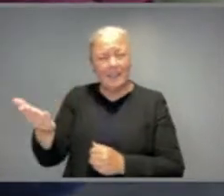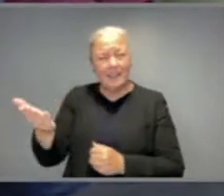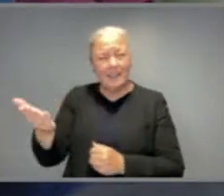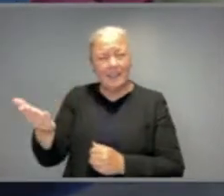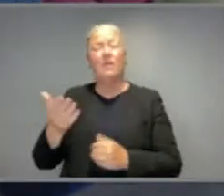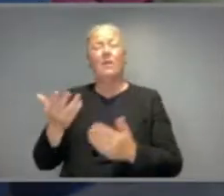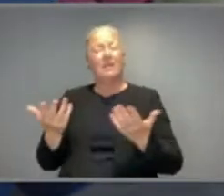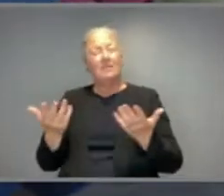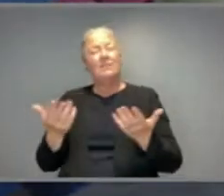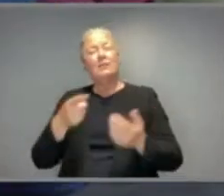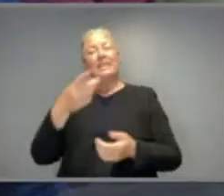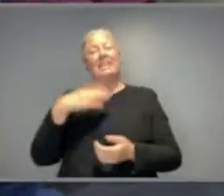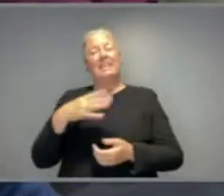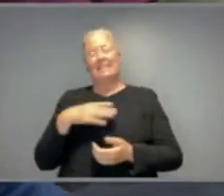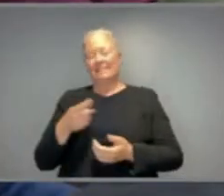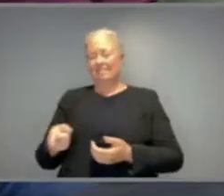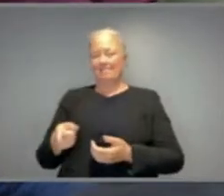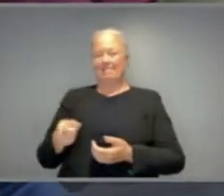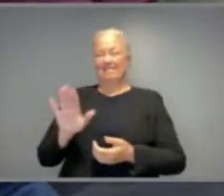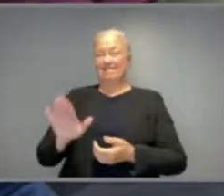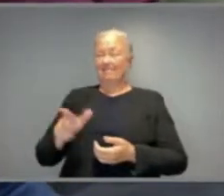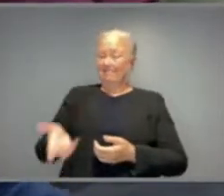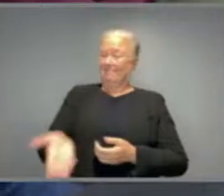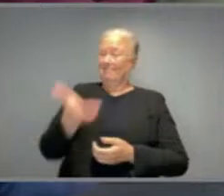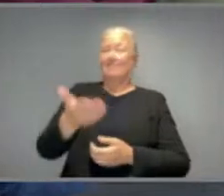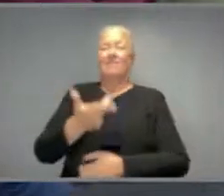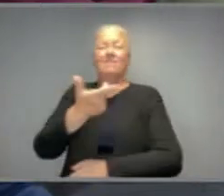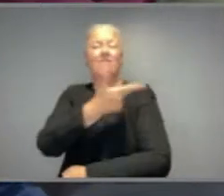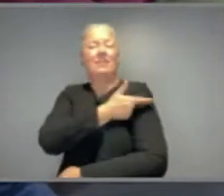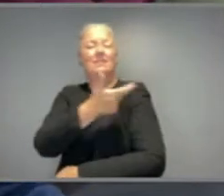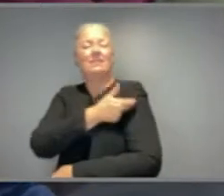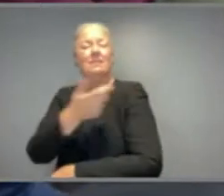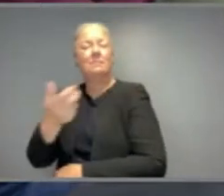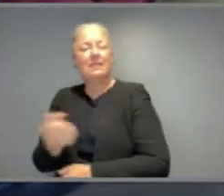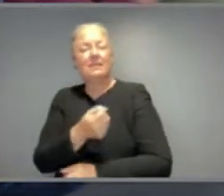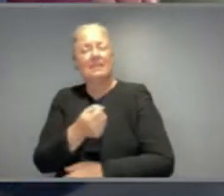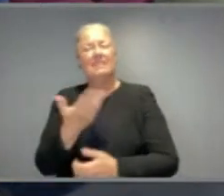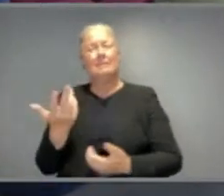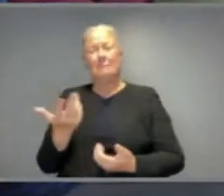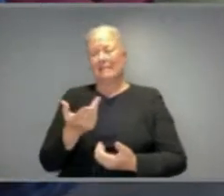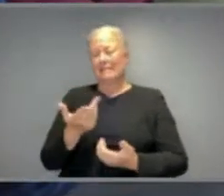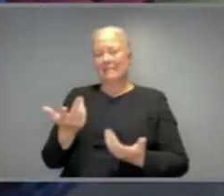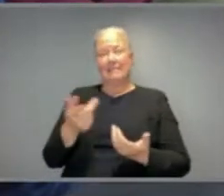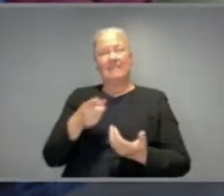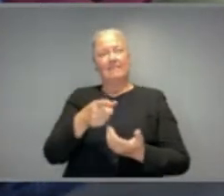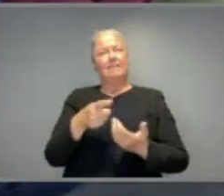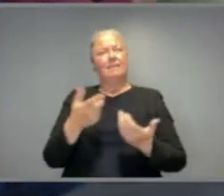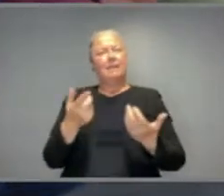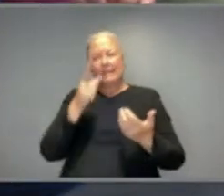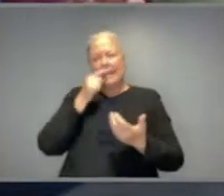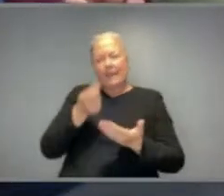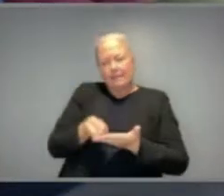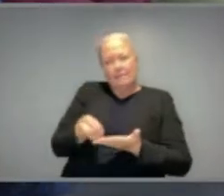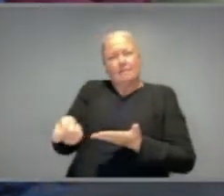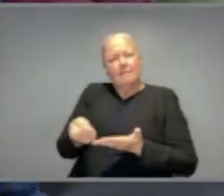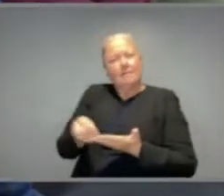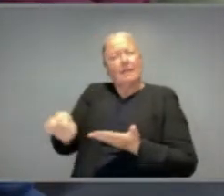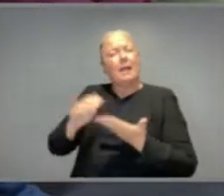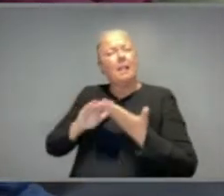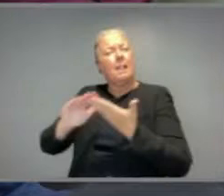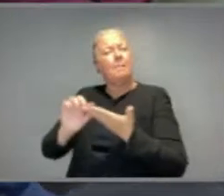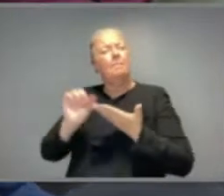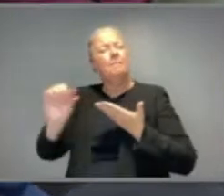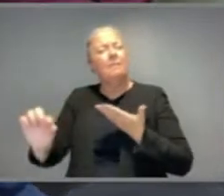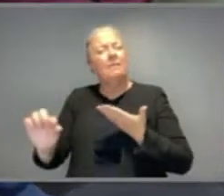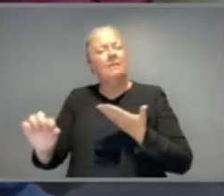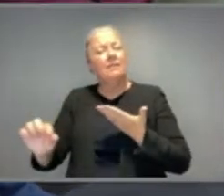got to have your kid vaccinated. So already there's a financial incentive. And if you get to the end of the year where you can't shift that